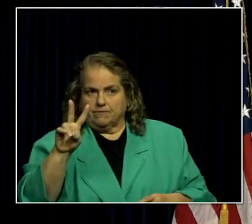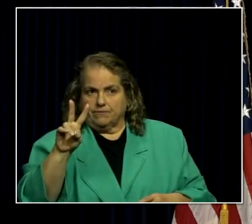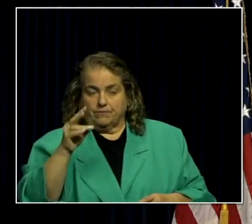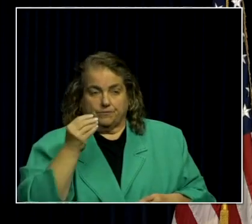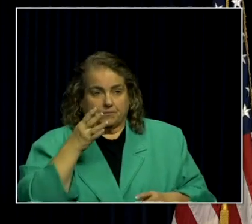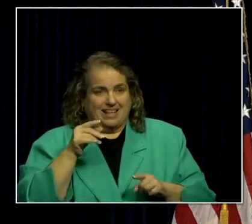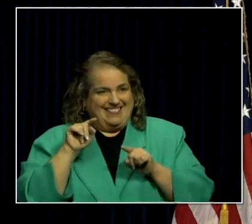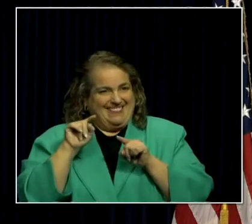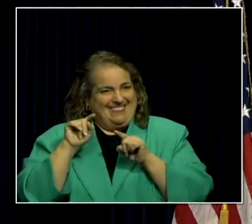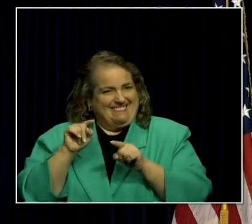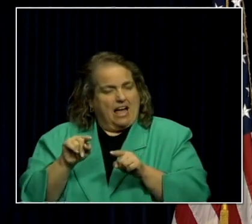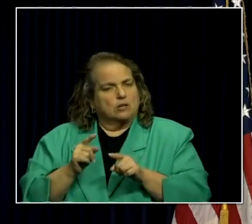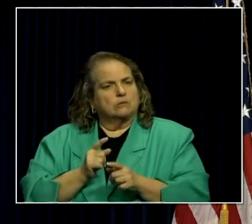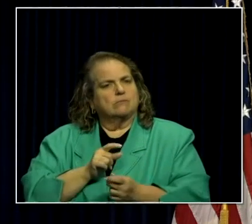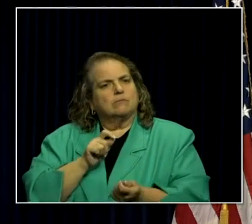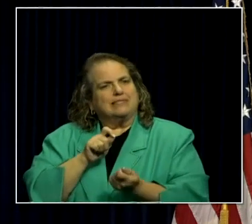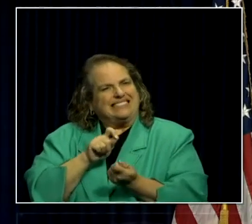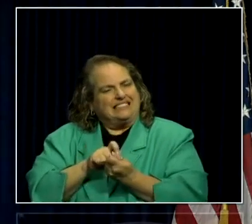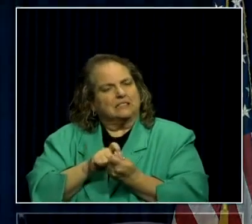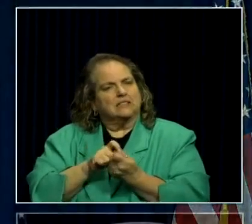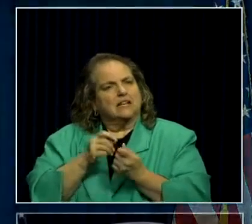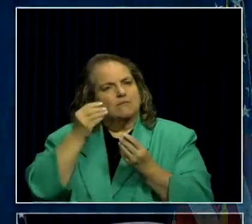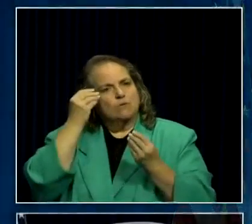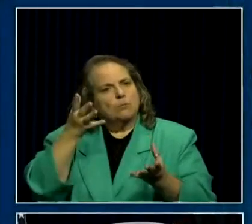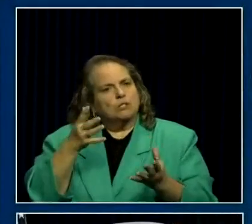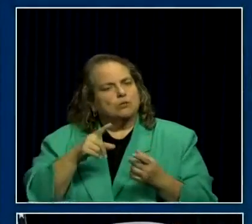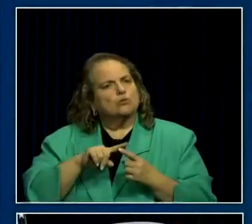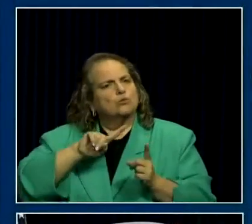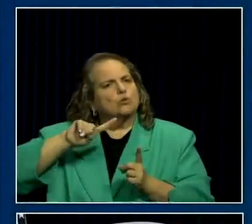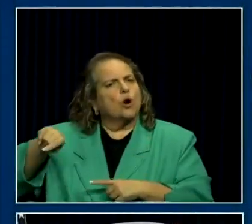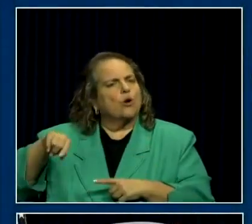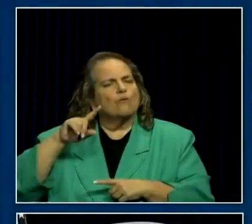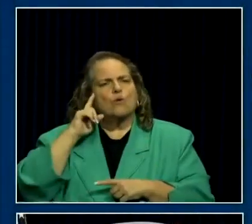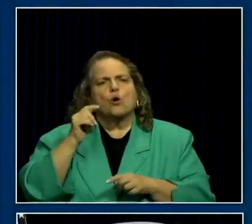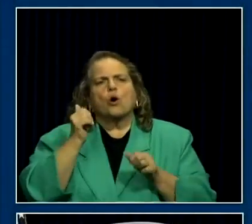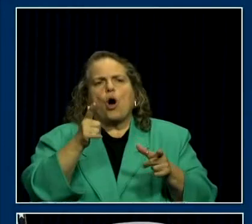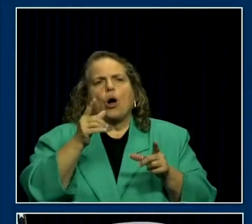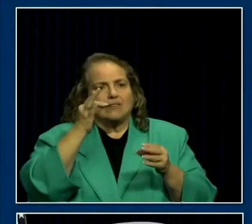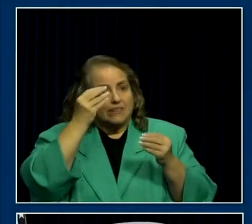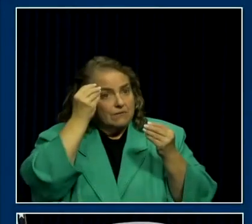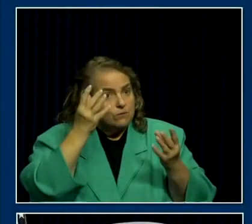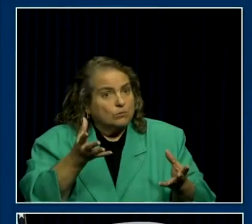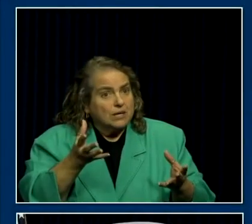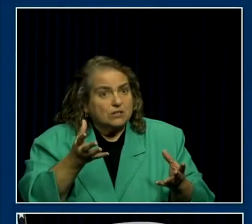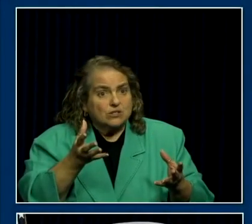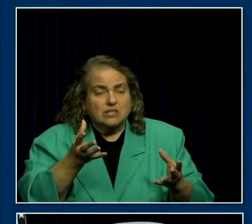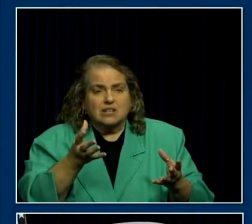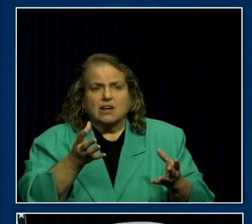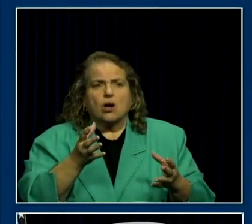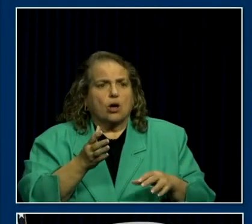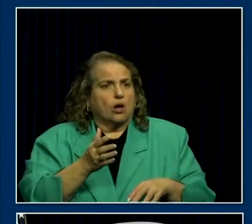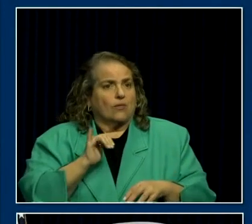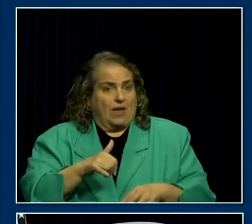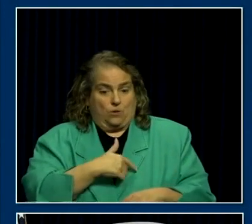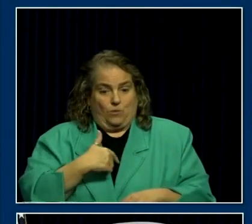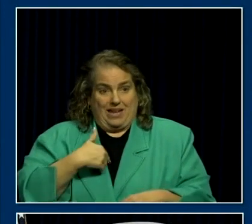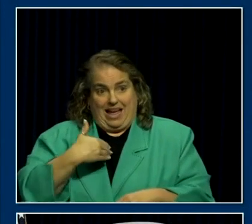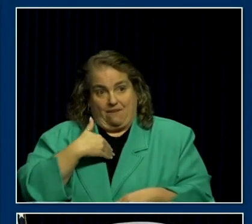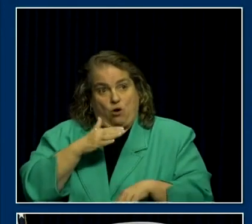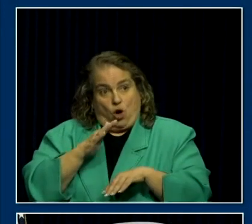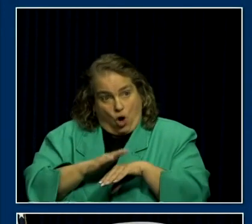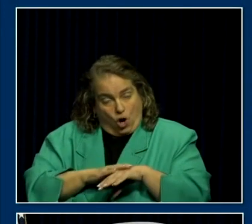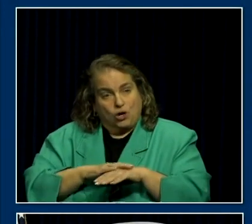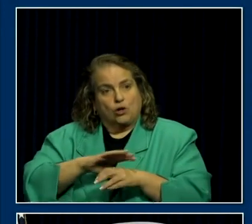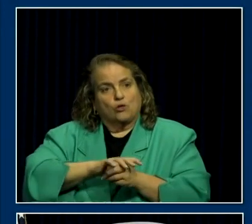kycovid19.ky.gov. That is the official place to go for all of the information on the